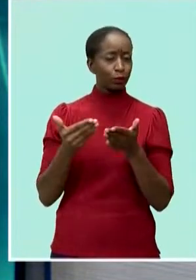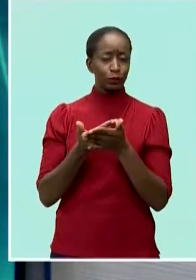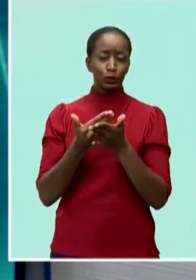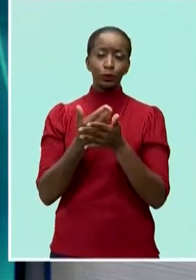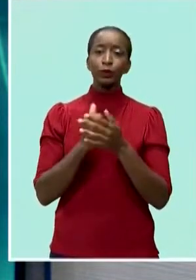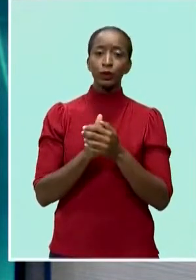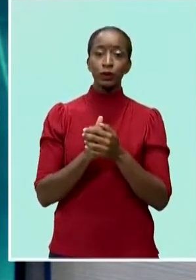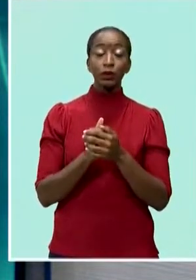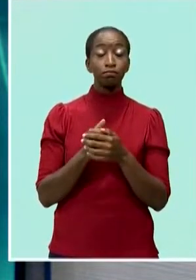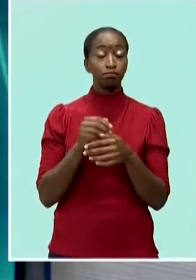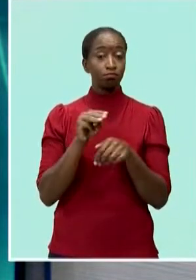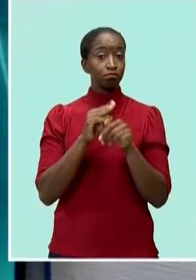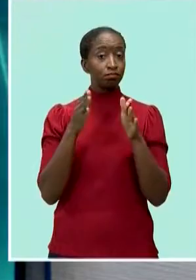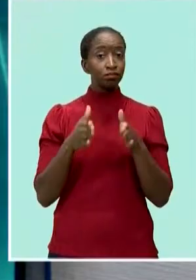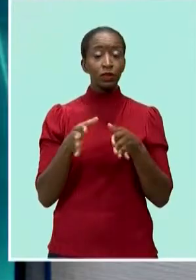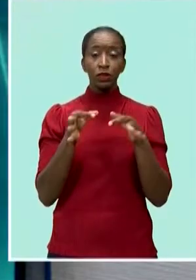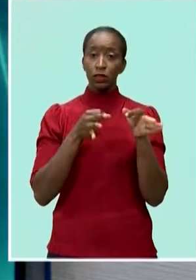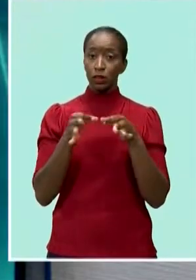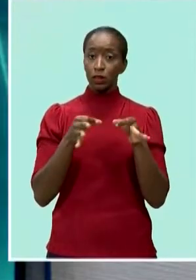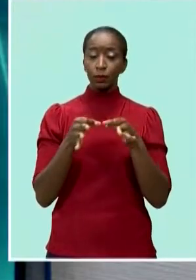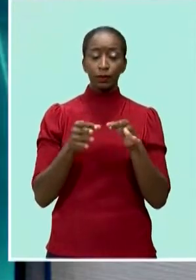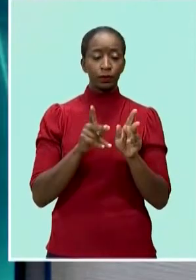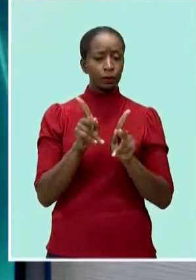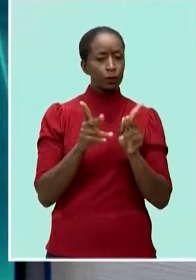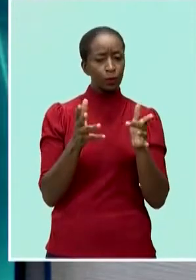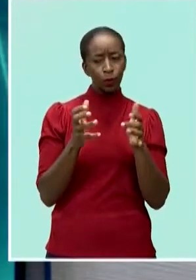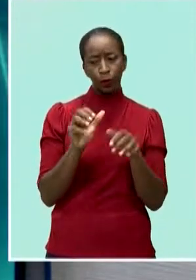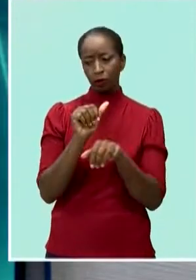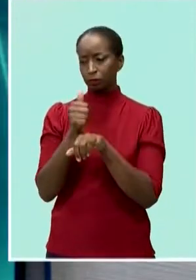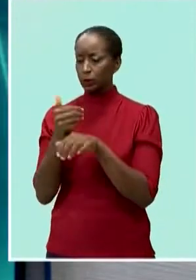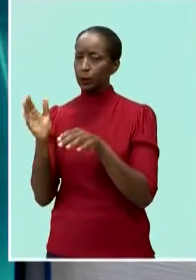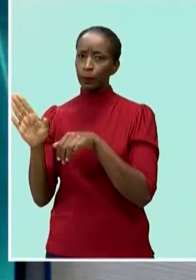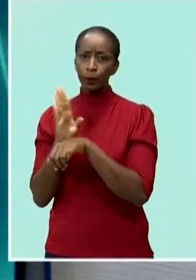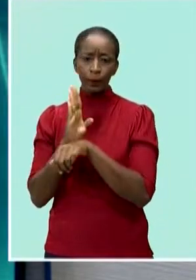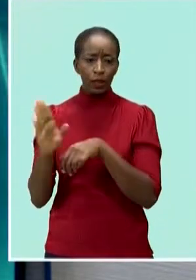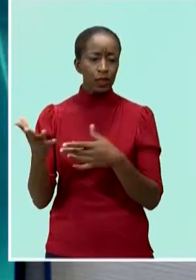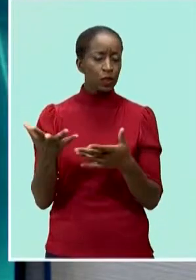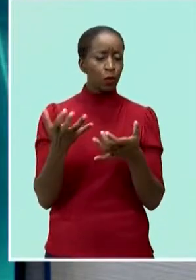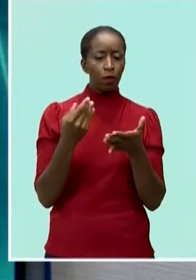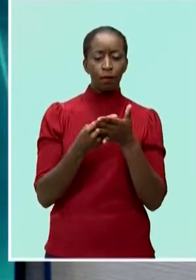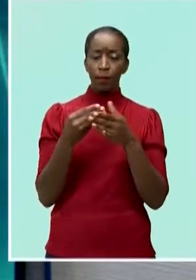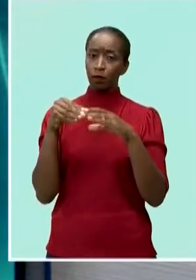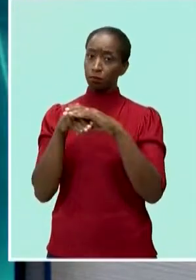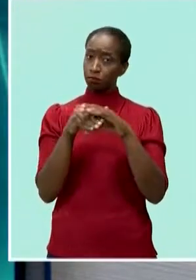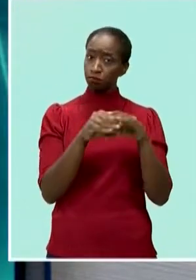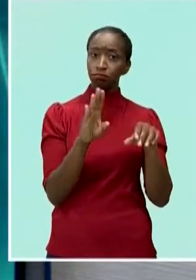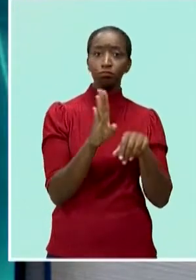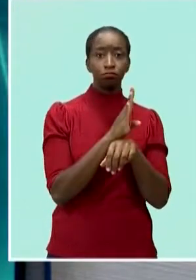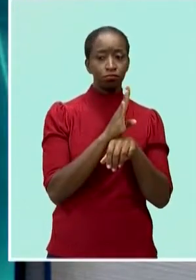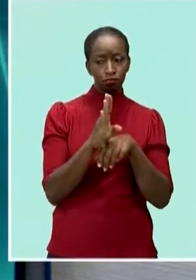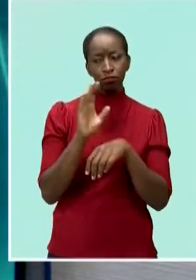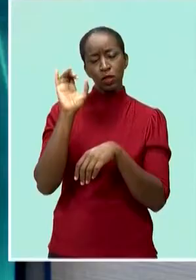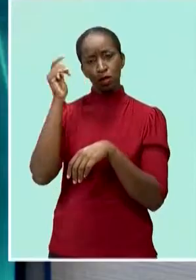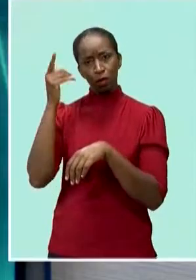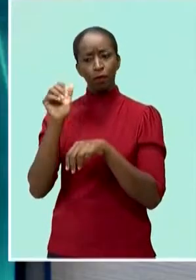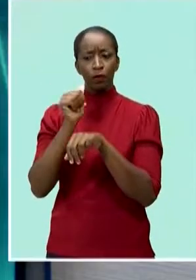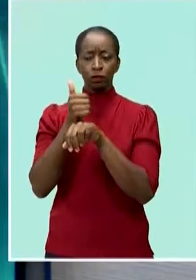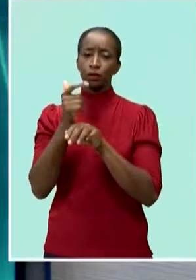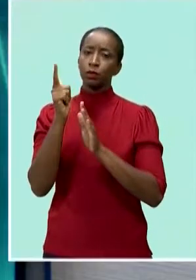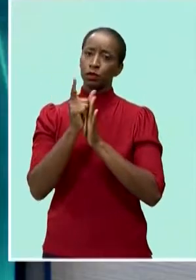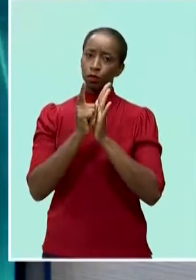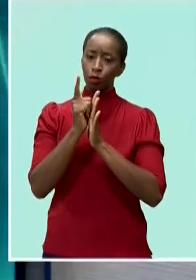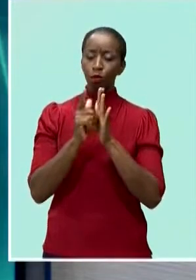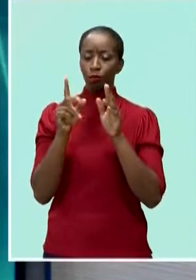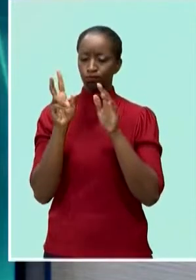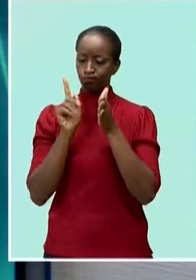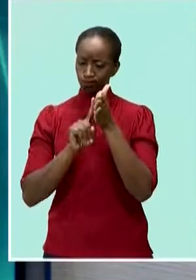always ensured that proper vetting measures have been put in place. And Mr. Strawn was speaking during debate on the Money Laundering and Financing of